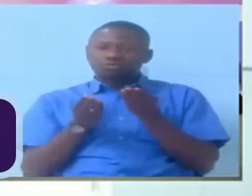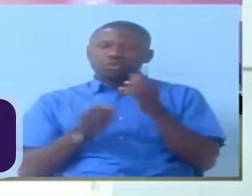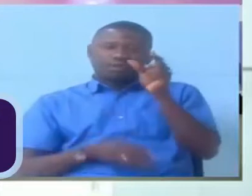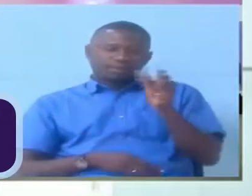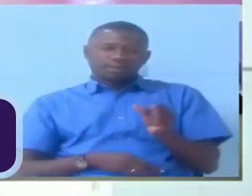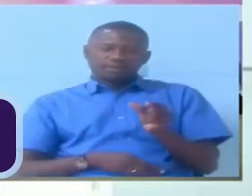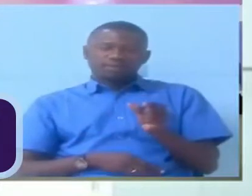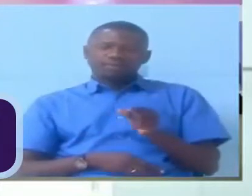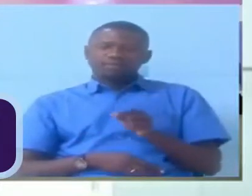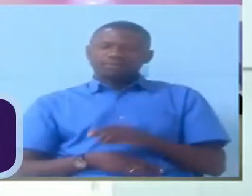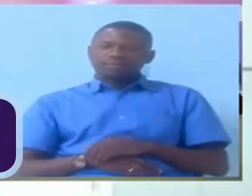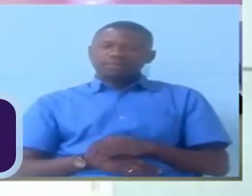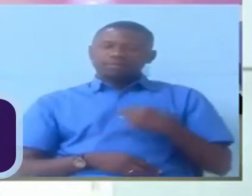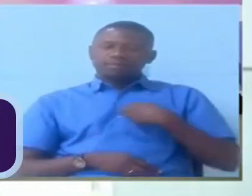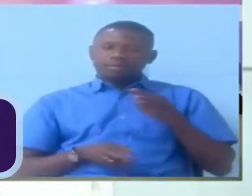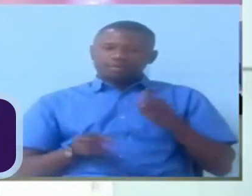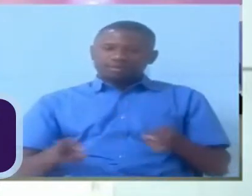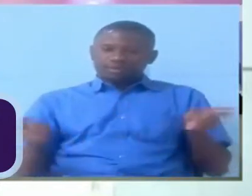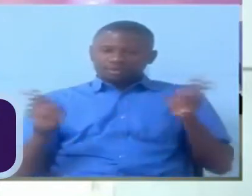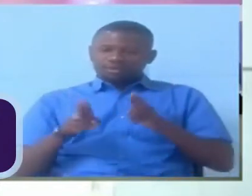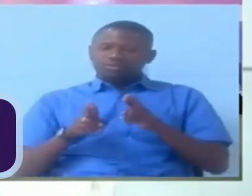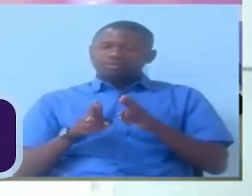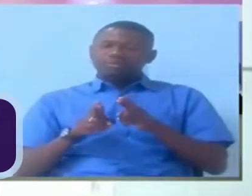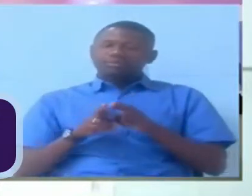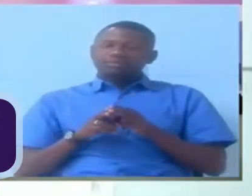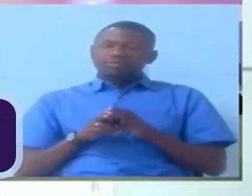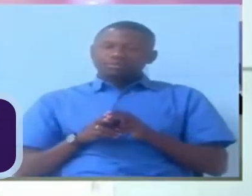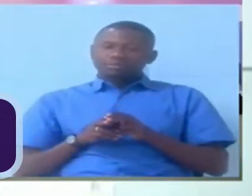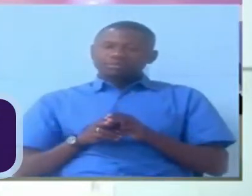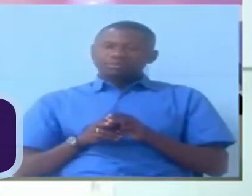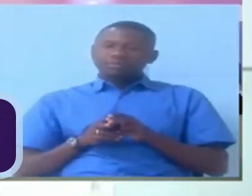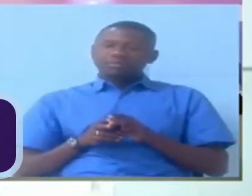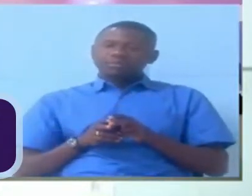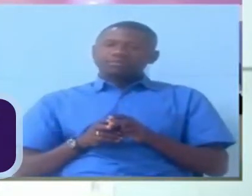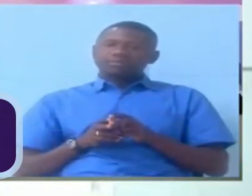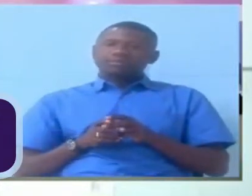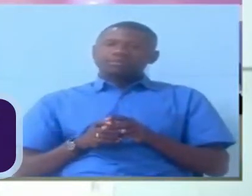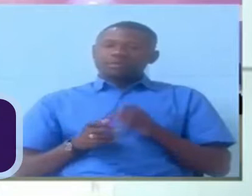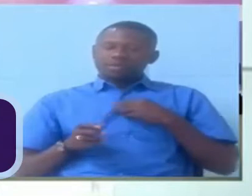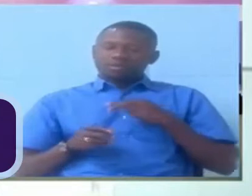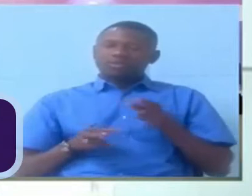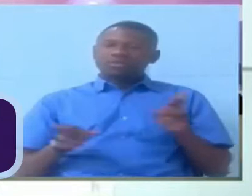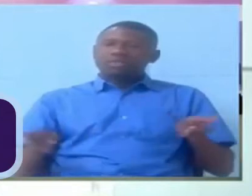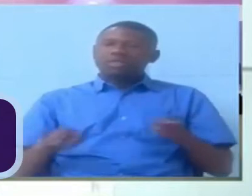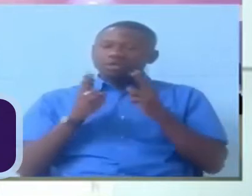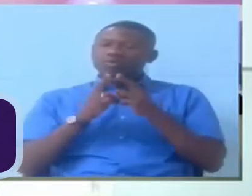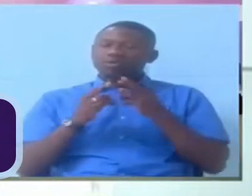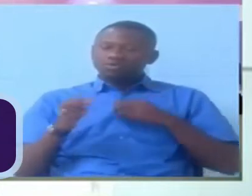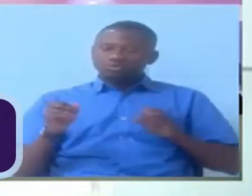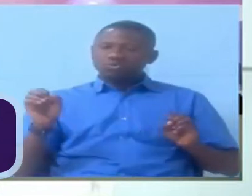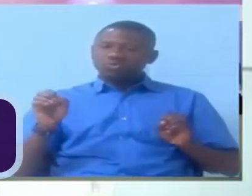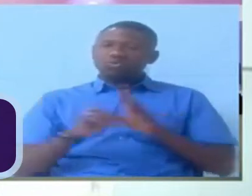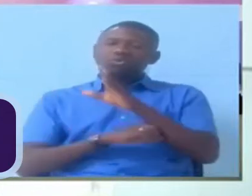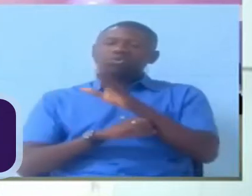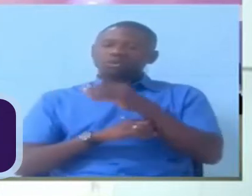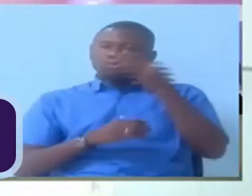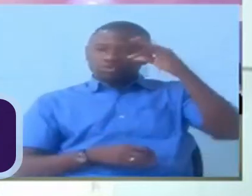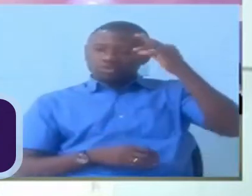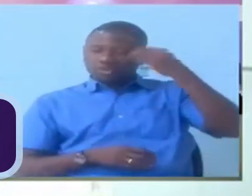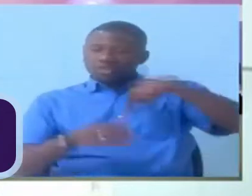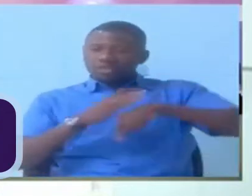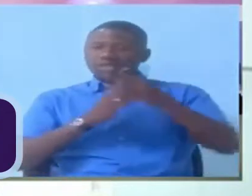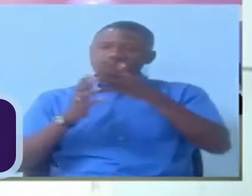Farafenya nketa soldier roti je kafome infantry wolem soldier do kulalu. This was until 1998. Well,